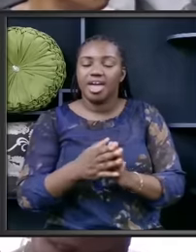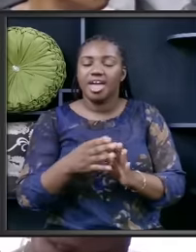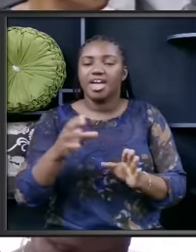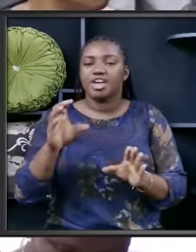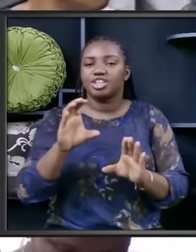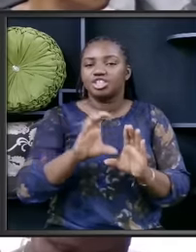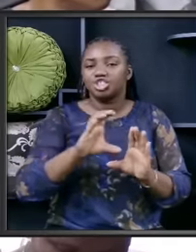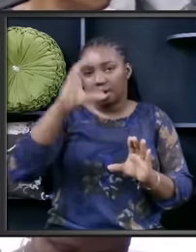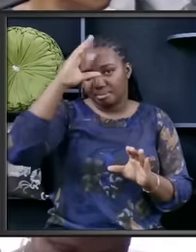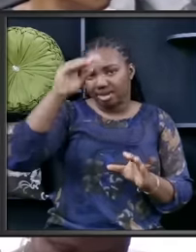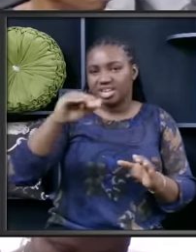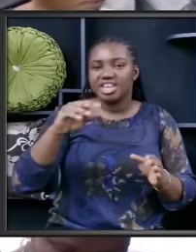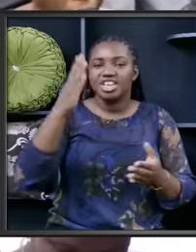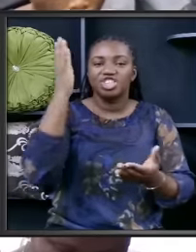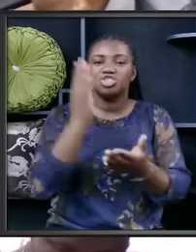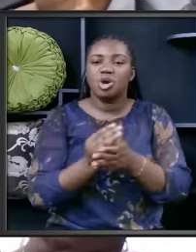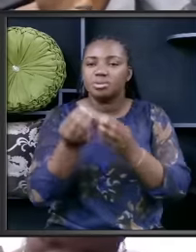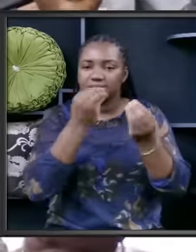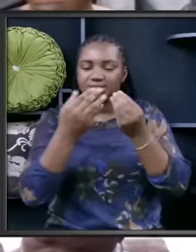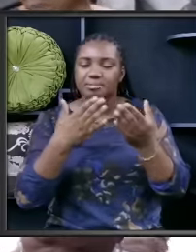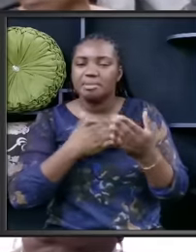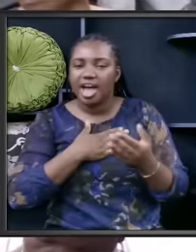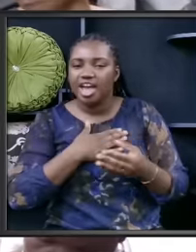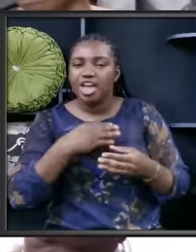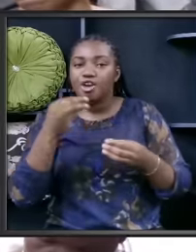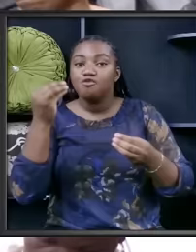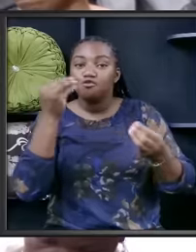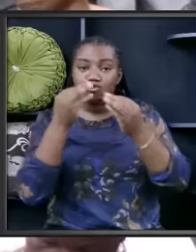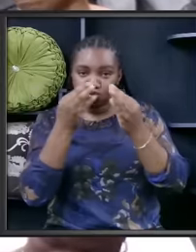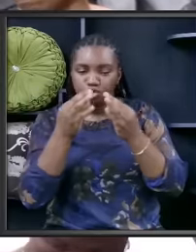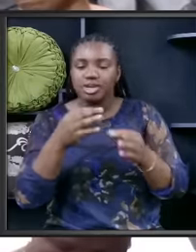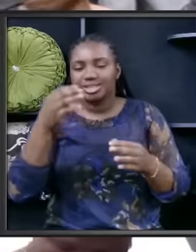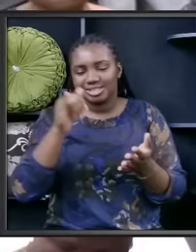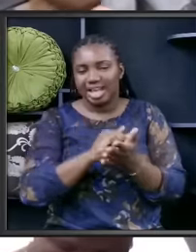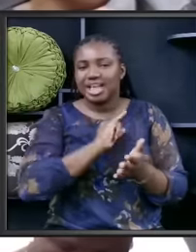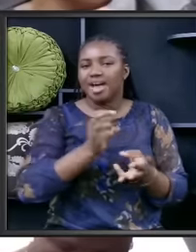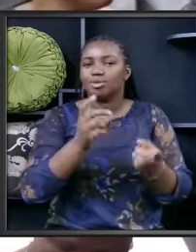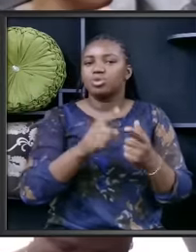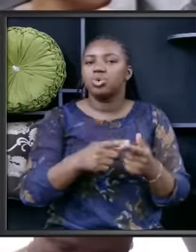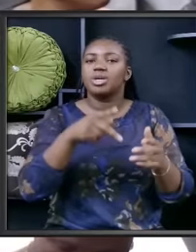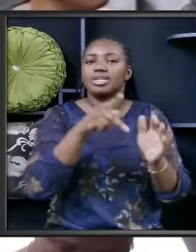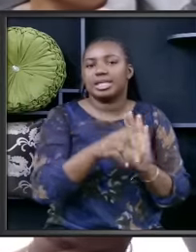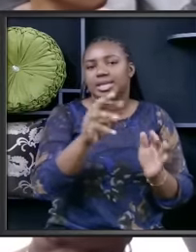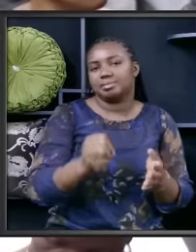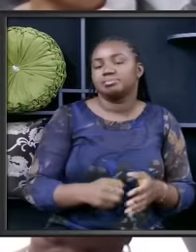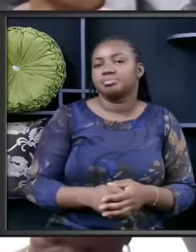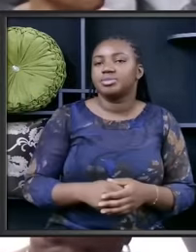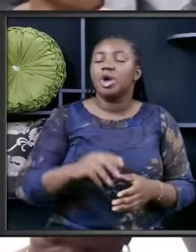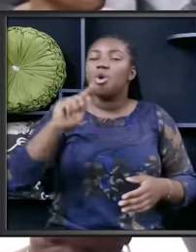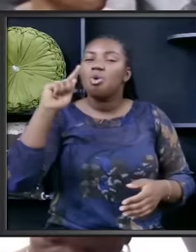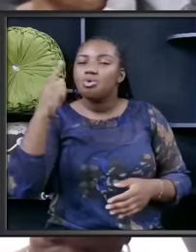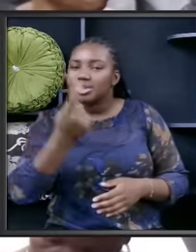my food again, say I go kill him. Yes. He can't stay for one, because I'm tired of reporting to mama. Because not only